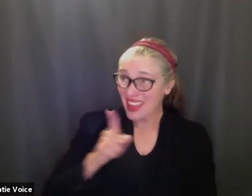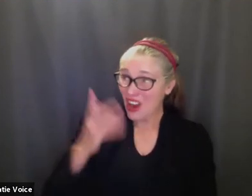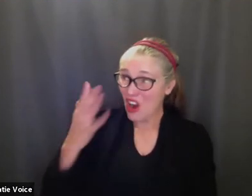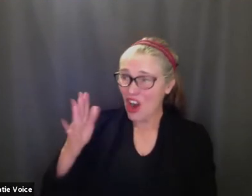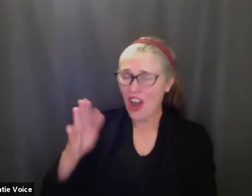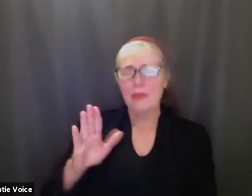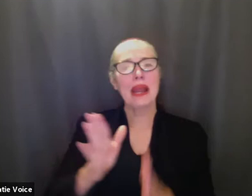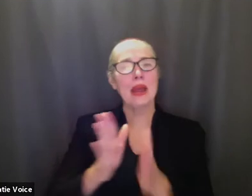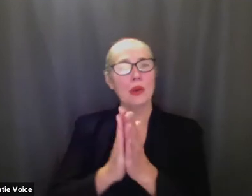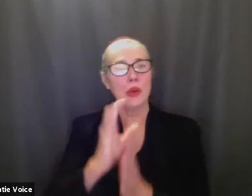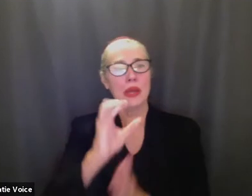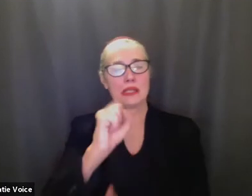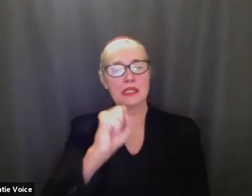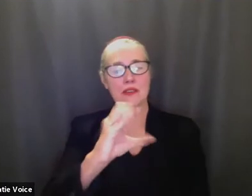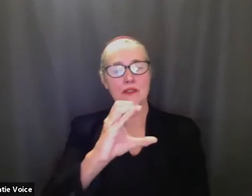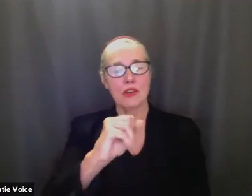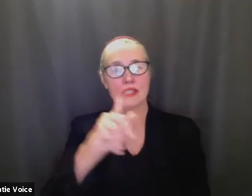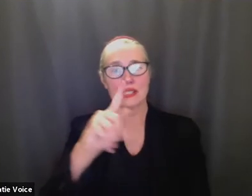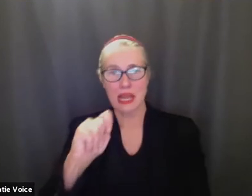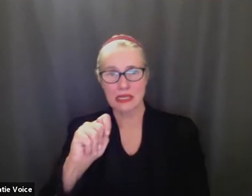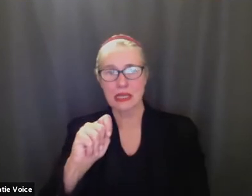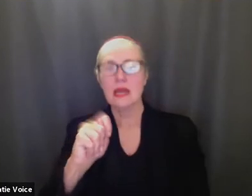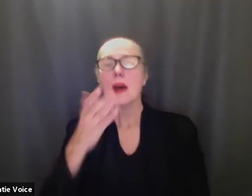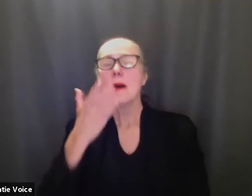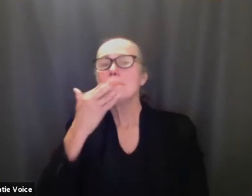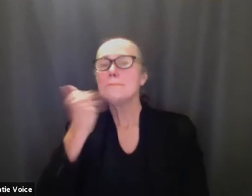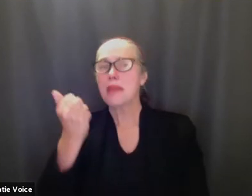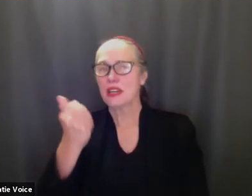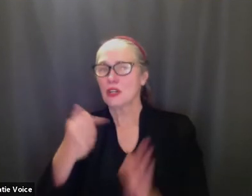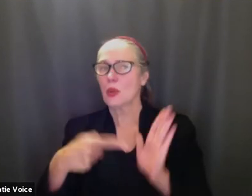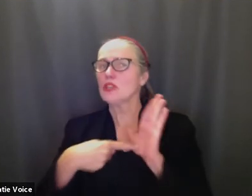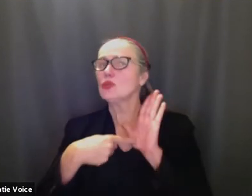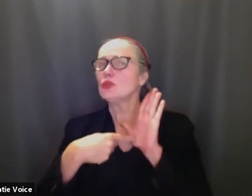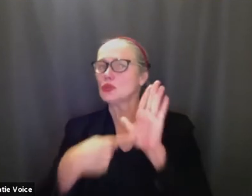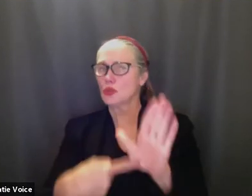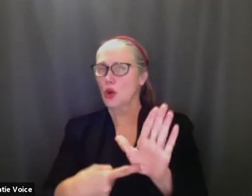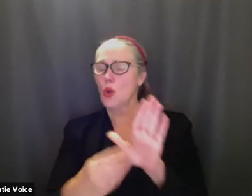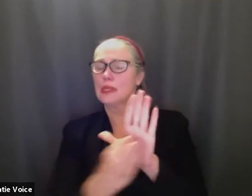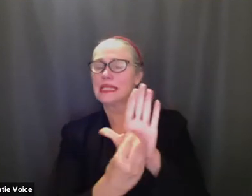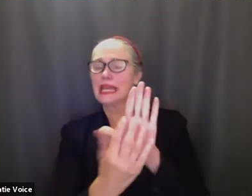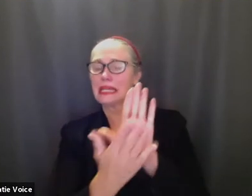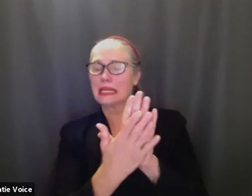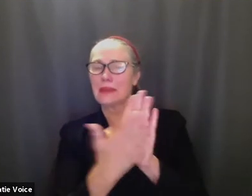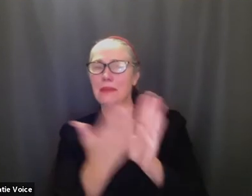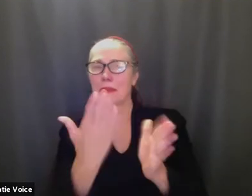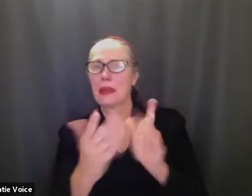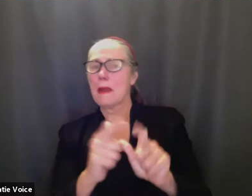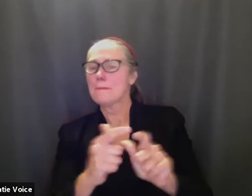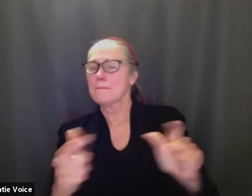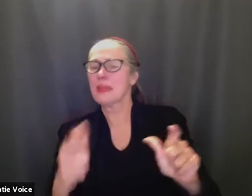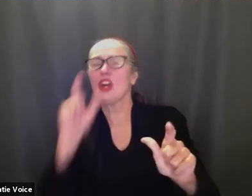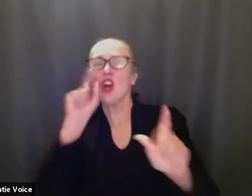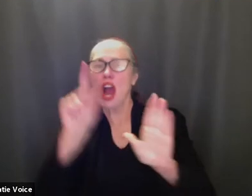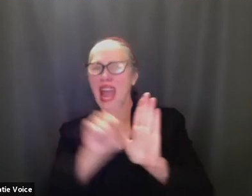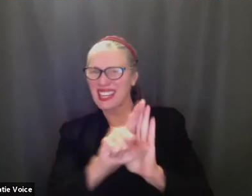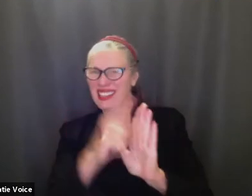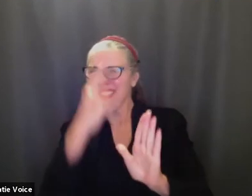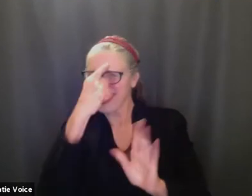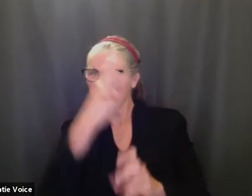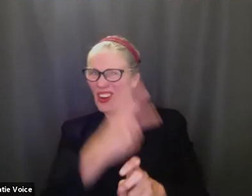scott that uh there's some better designation or bigger icon or something i think they're hard to